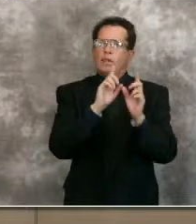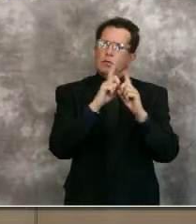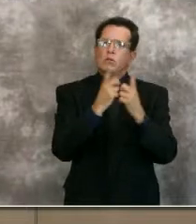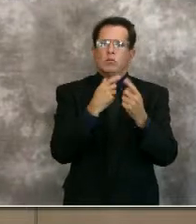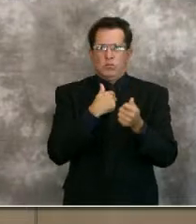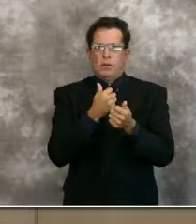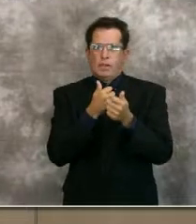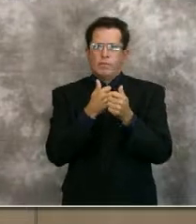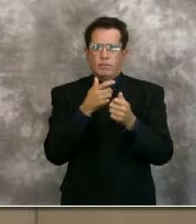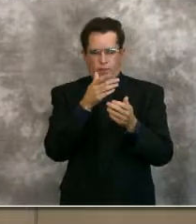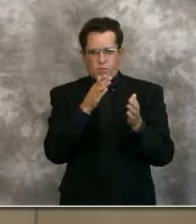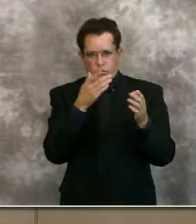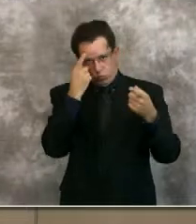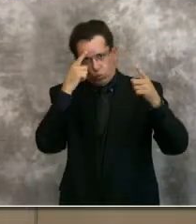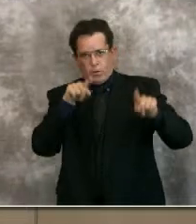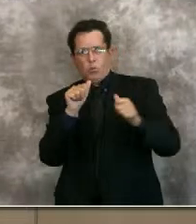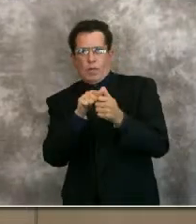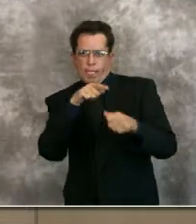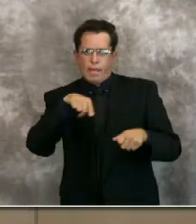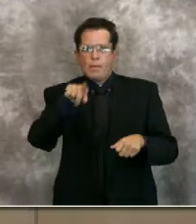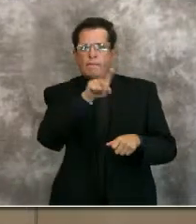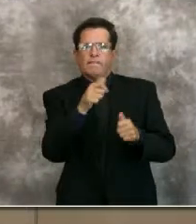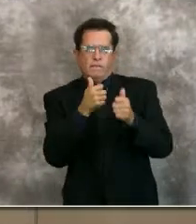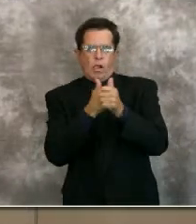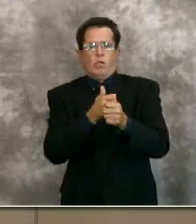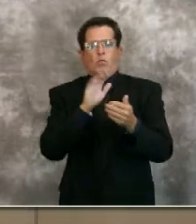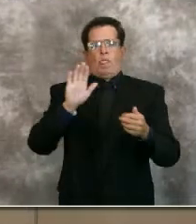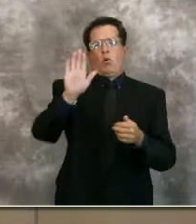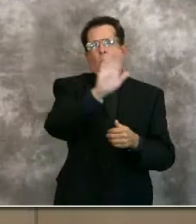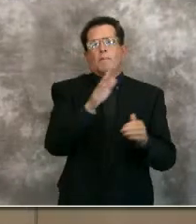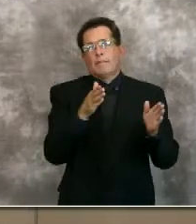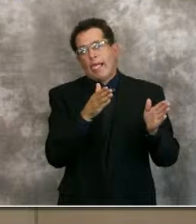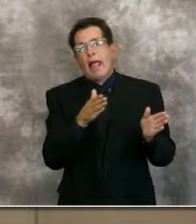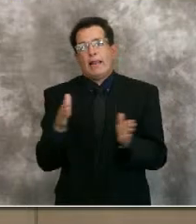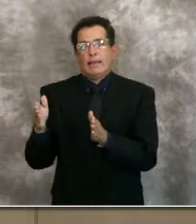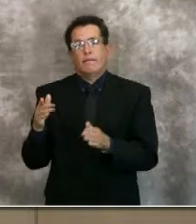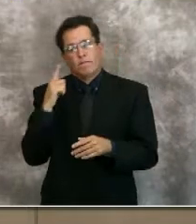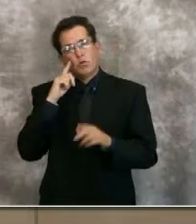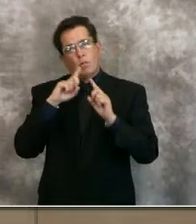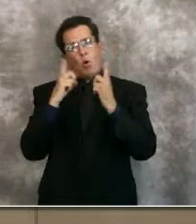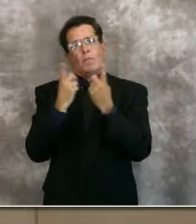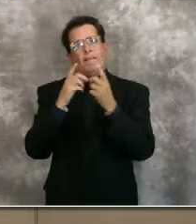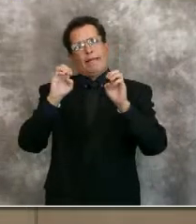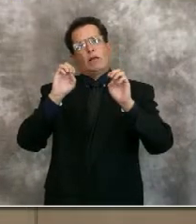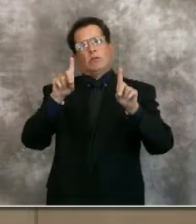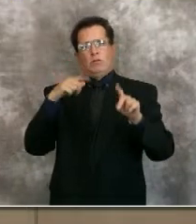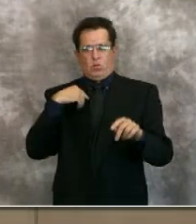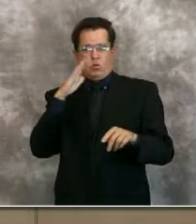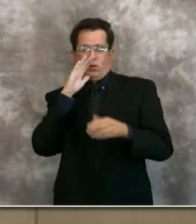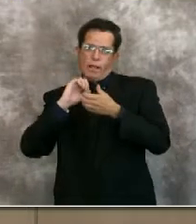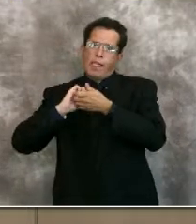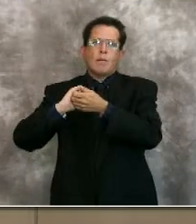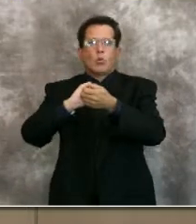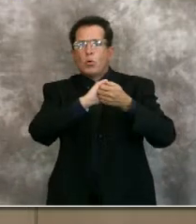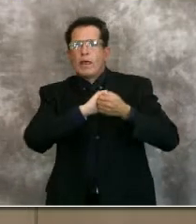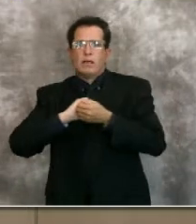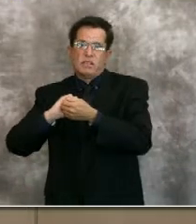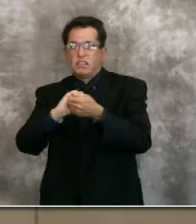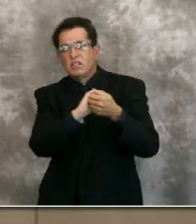the plan that was also developed by the California Department of Education. So we will continue to work in